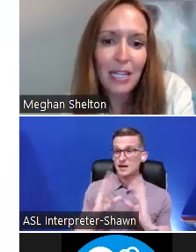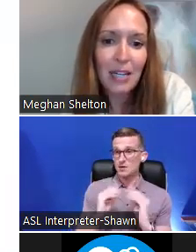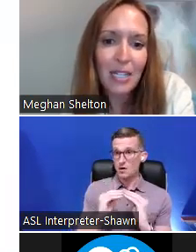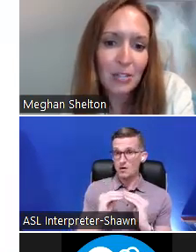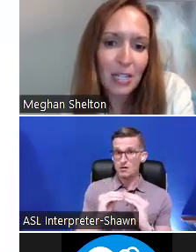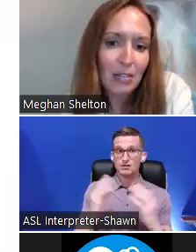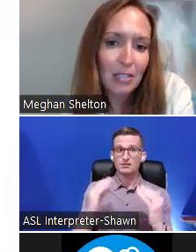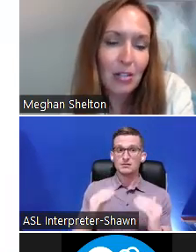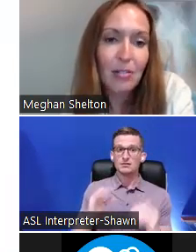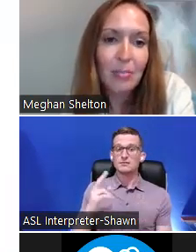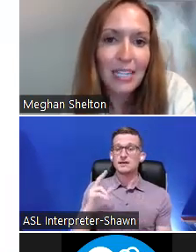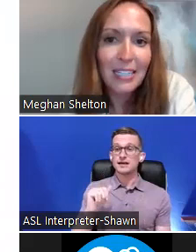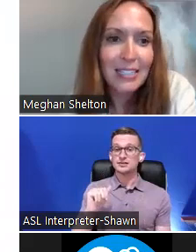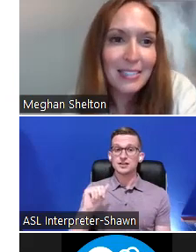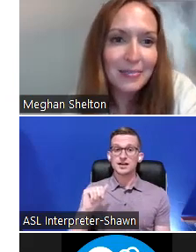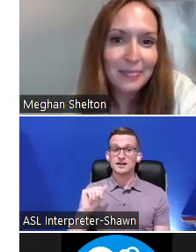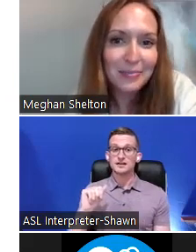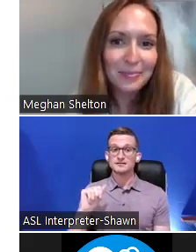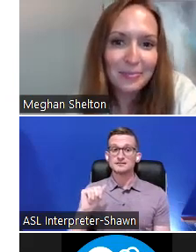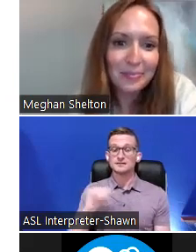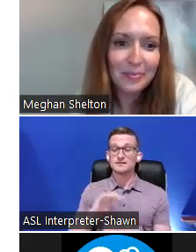Planning and Advisory Council meetings.